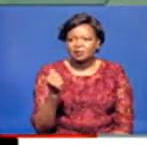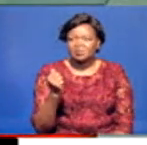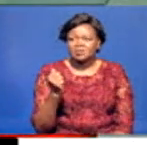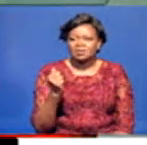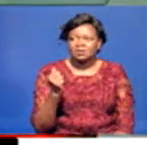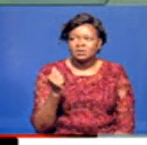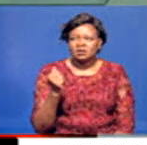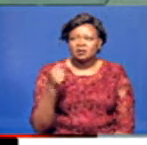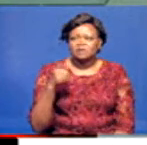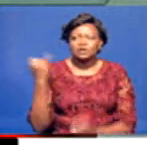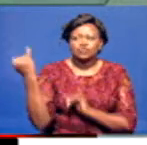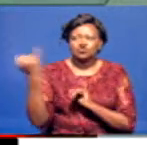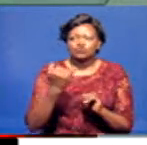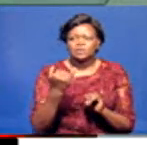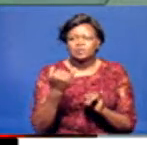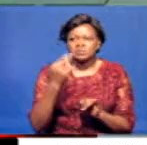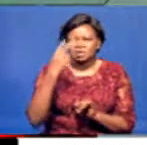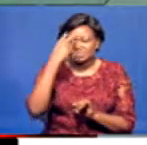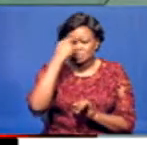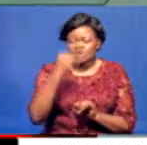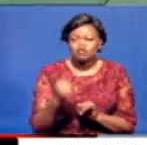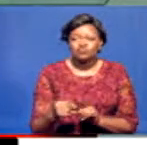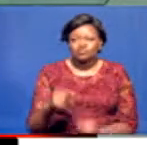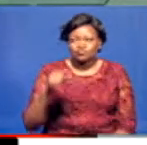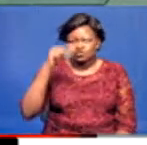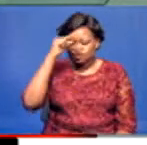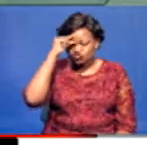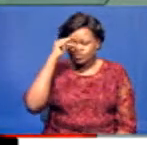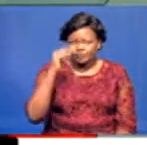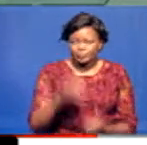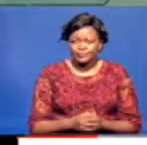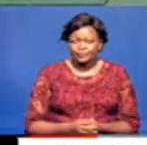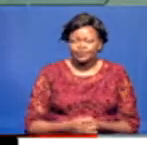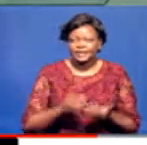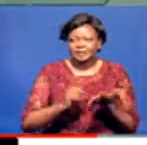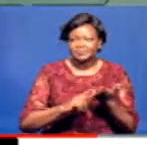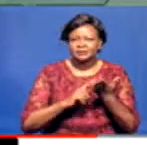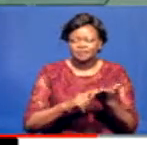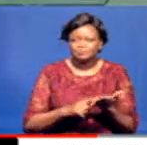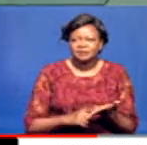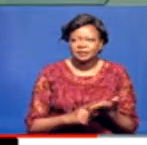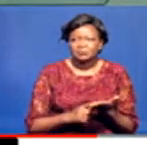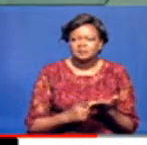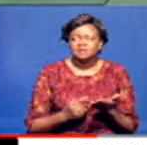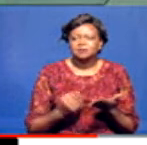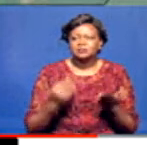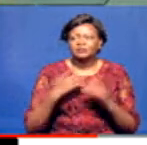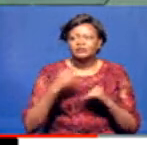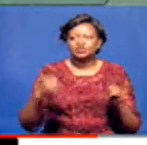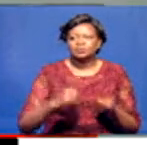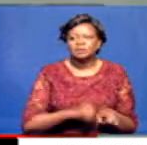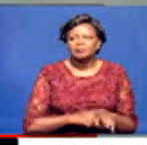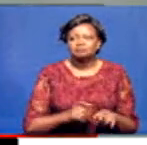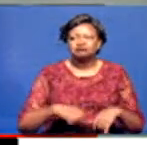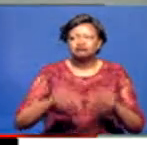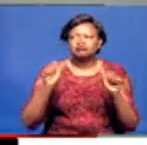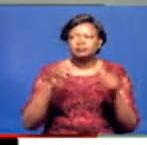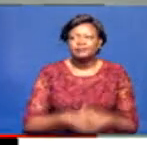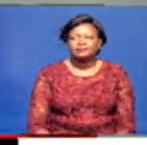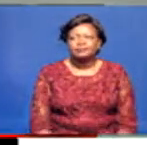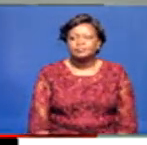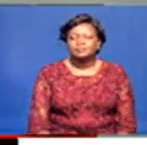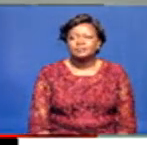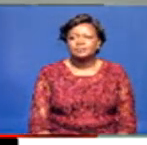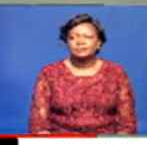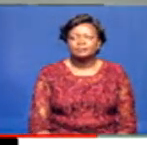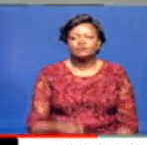she introduces the Narok gubernatorial debate coming up in a few. Cynthia. Yes, these